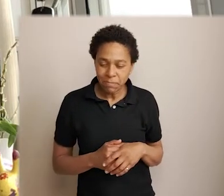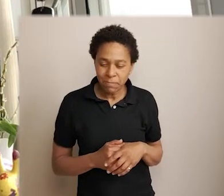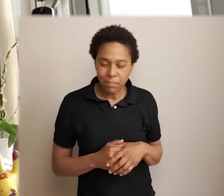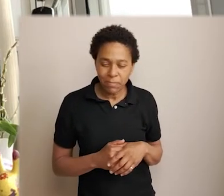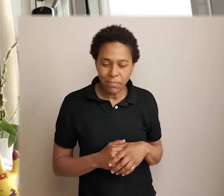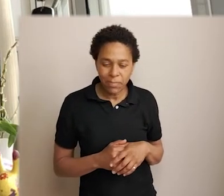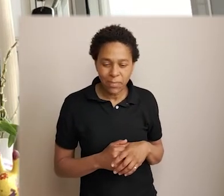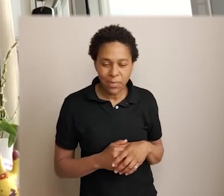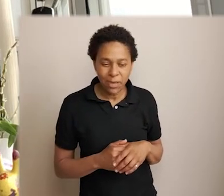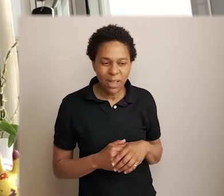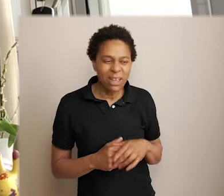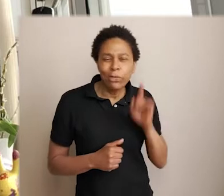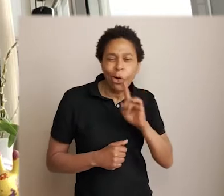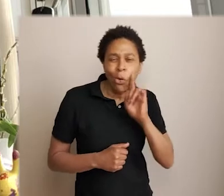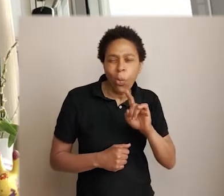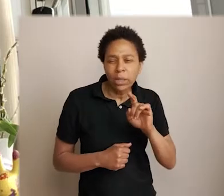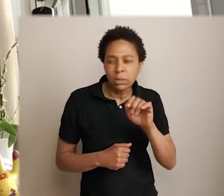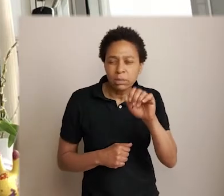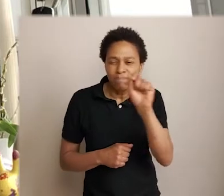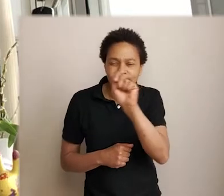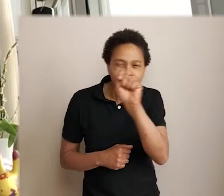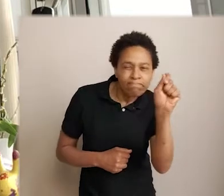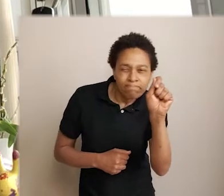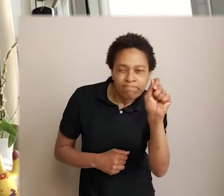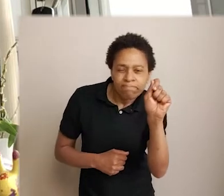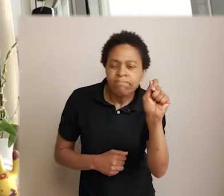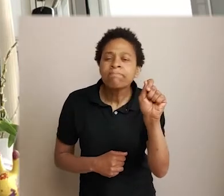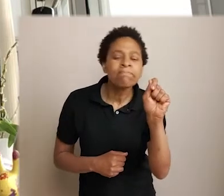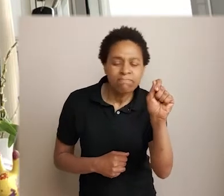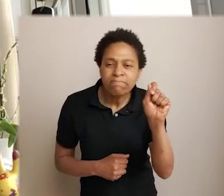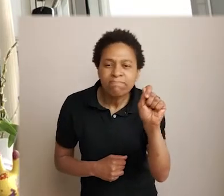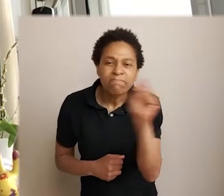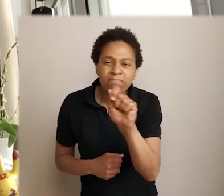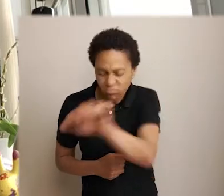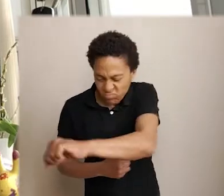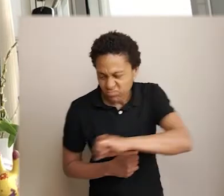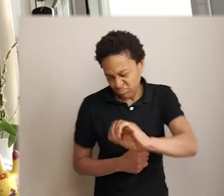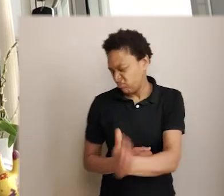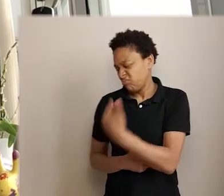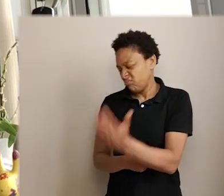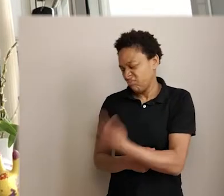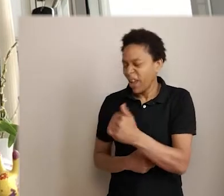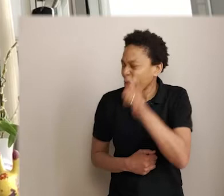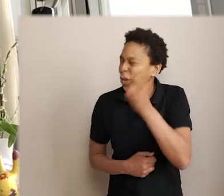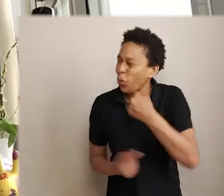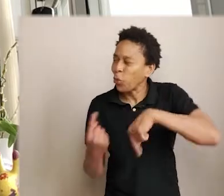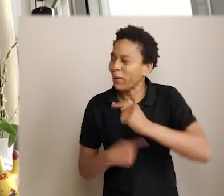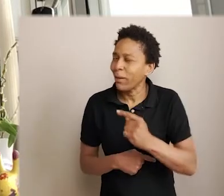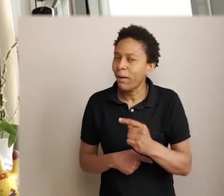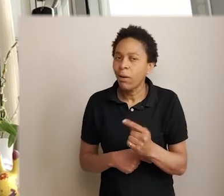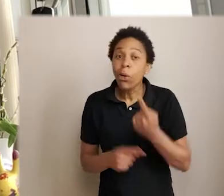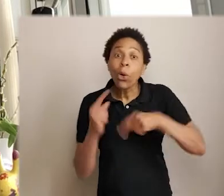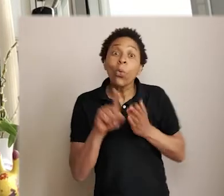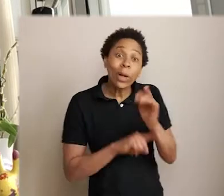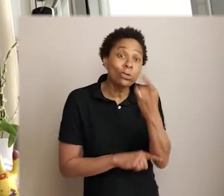we always asked on the door, but they knew who we were, and they just allowed us in. And then we used to go to one which was called the